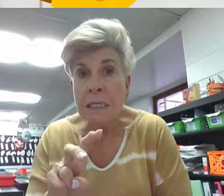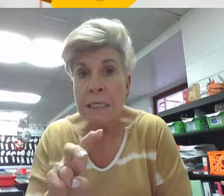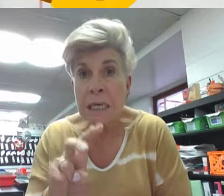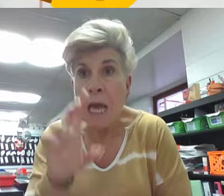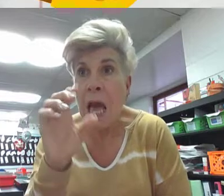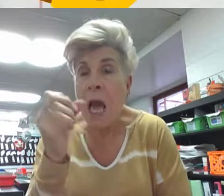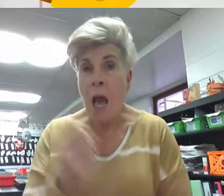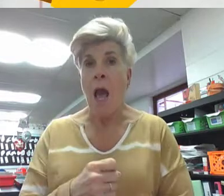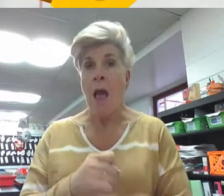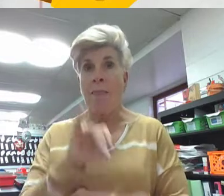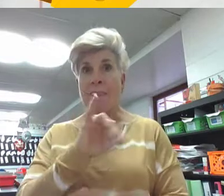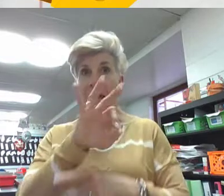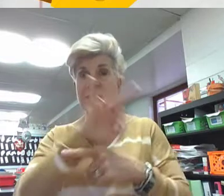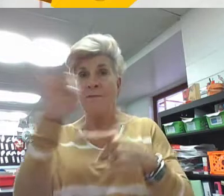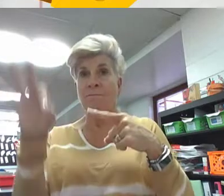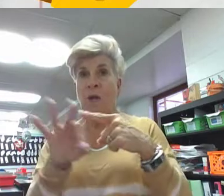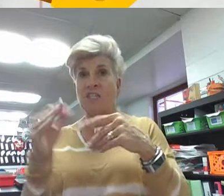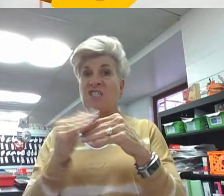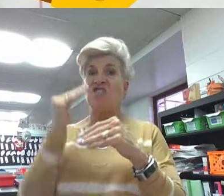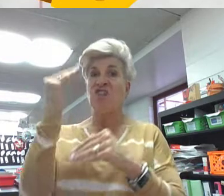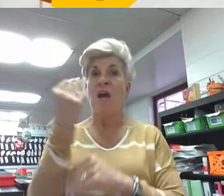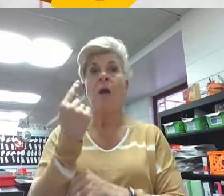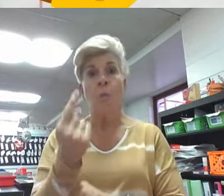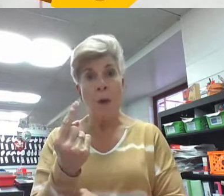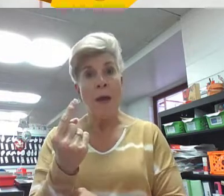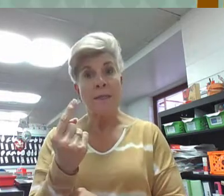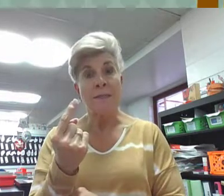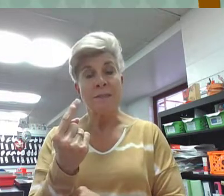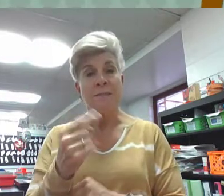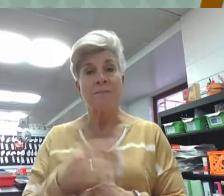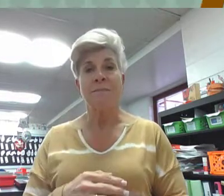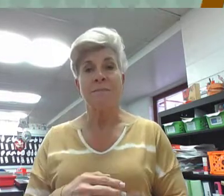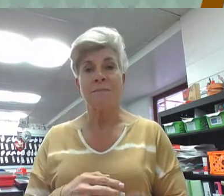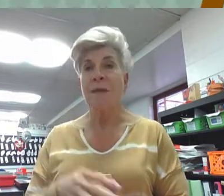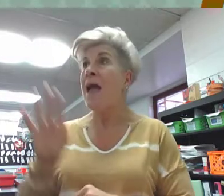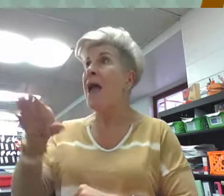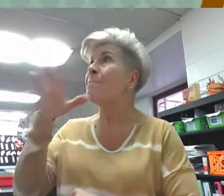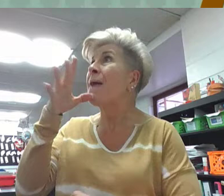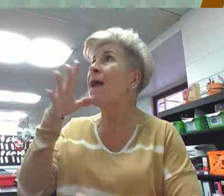11 eighths. 11 eighths is a fraction greater than 1.